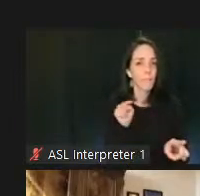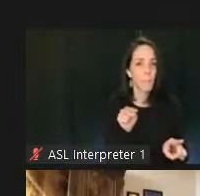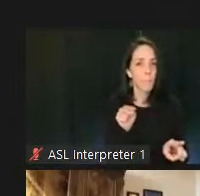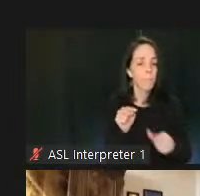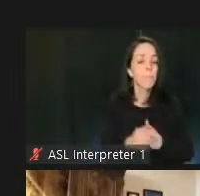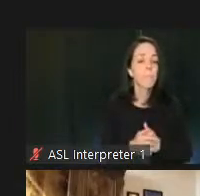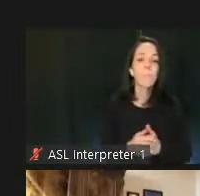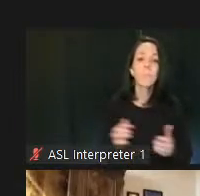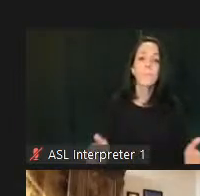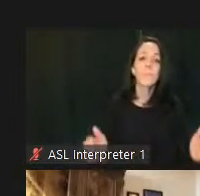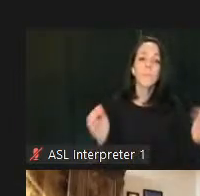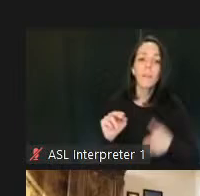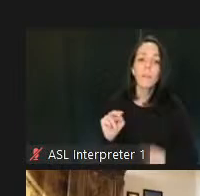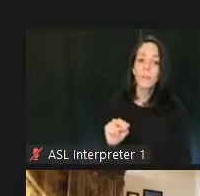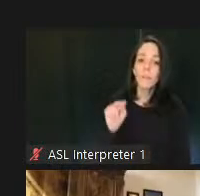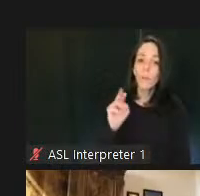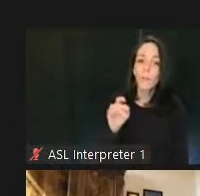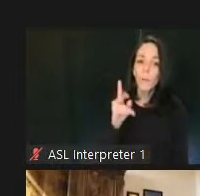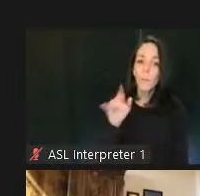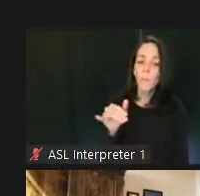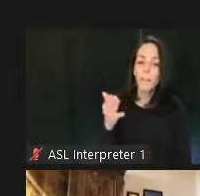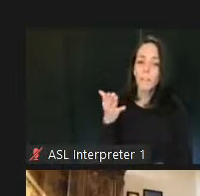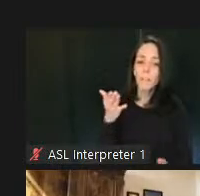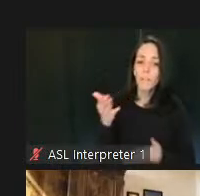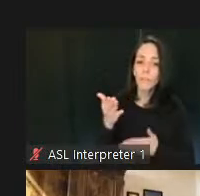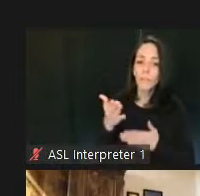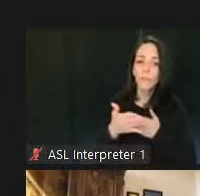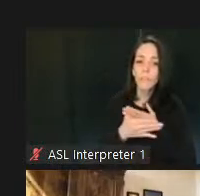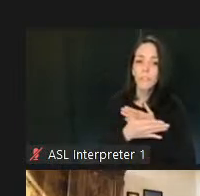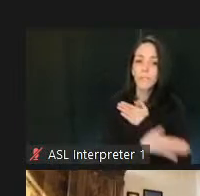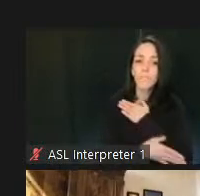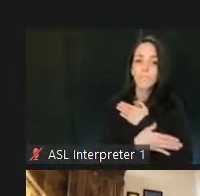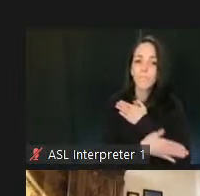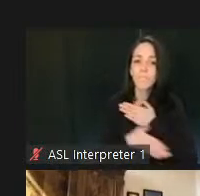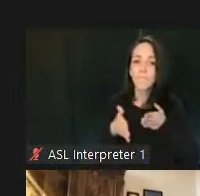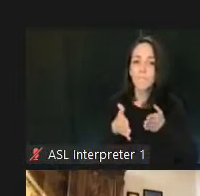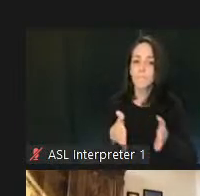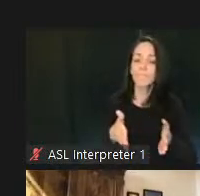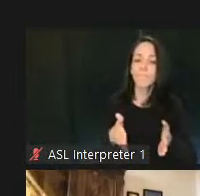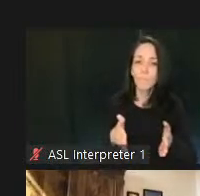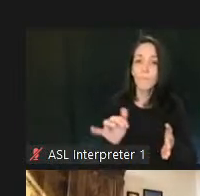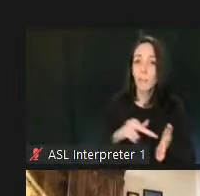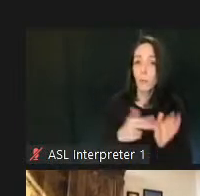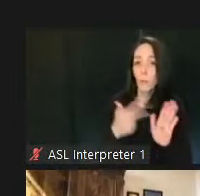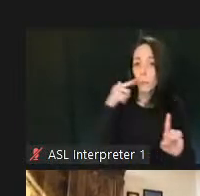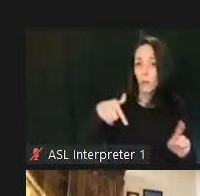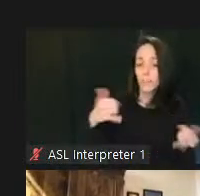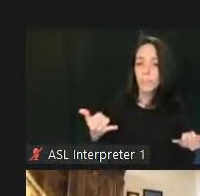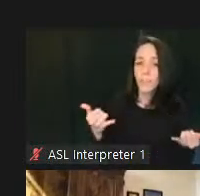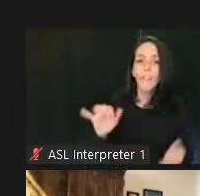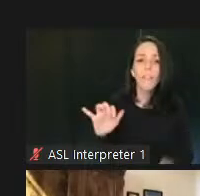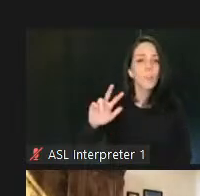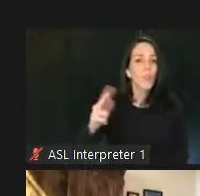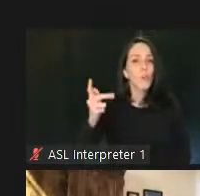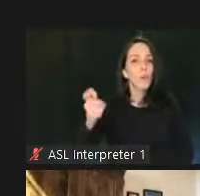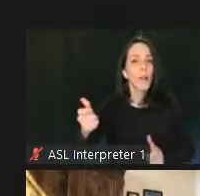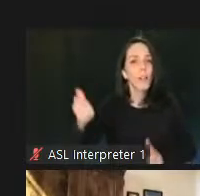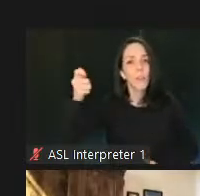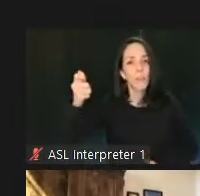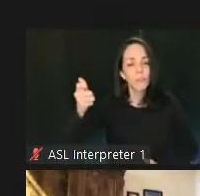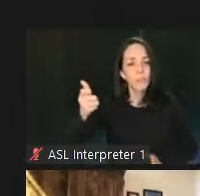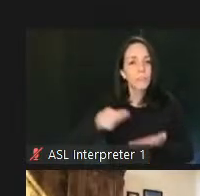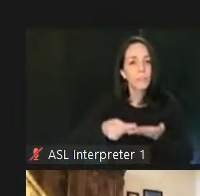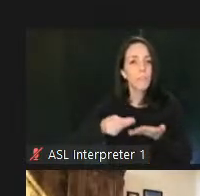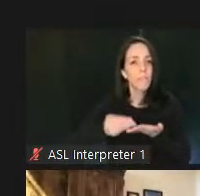And the North Bethany County Service District for Roads, again, our purpose for being here tonight, that was assumed to be the third largest funding source